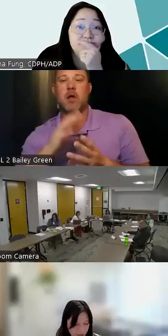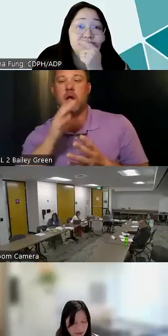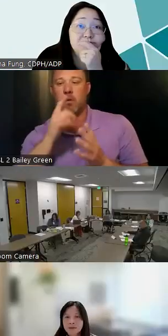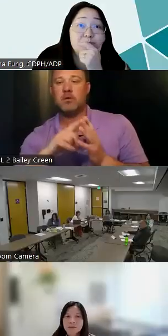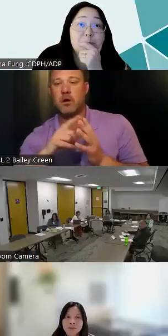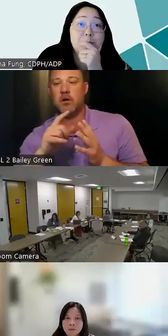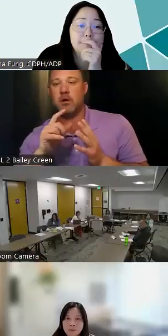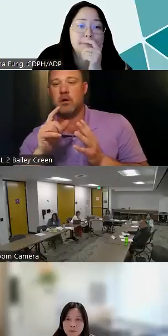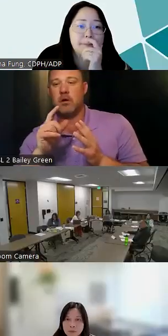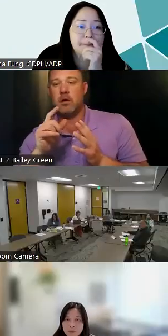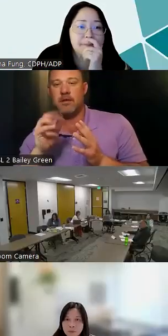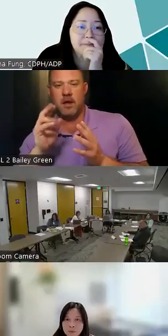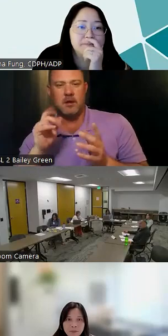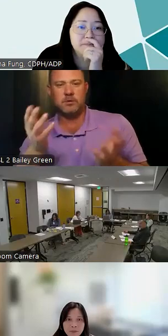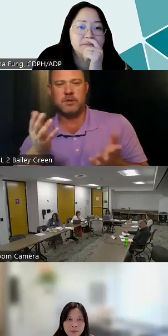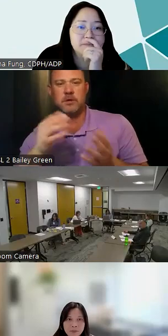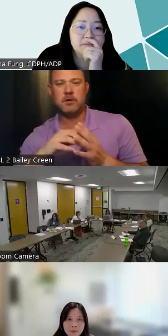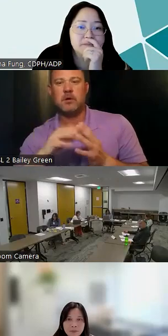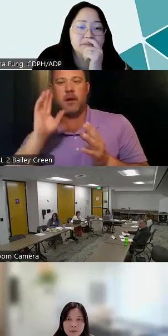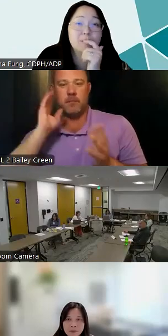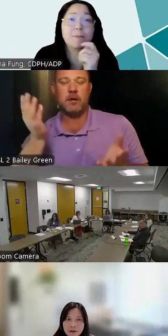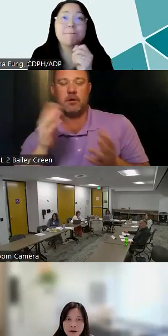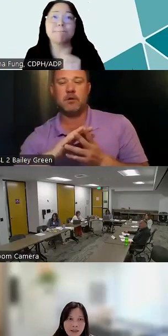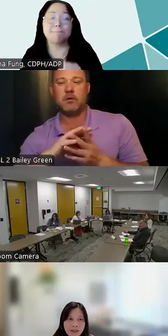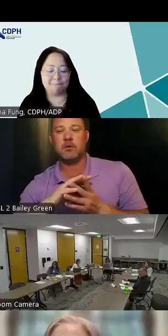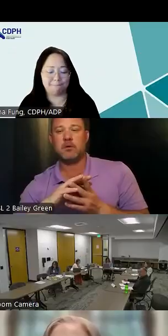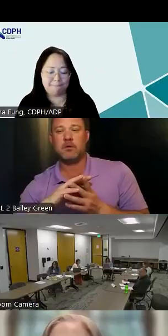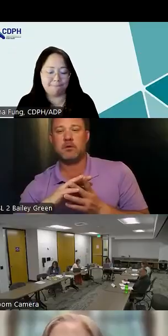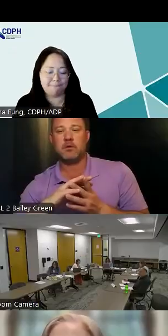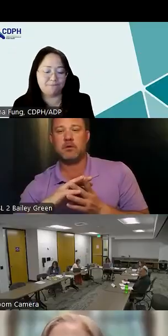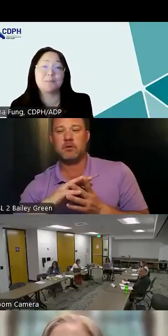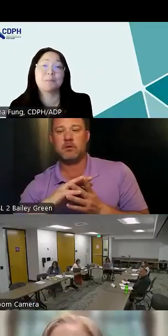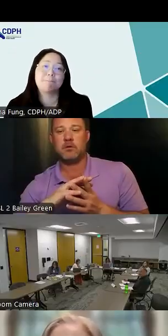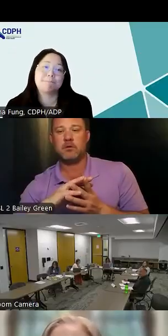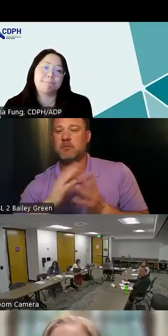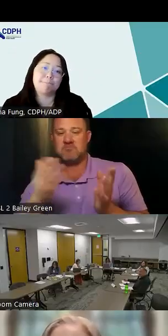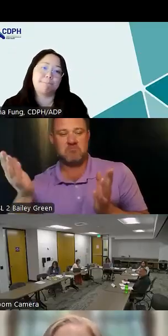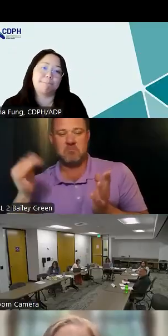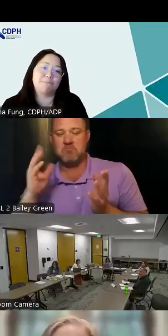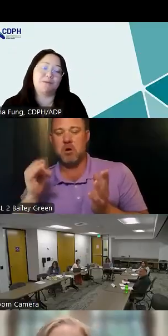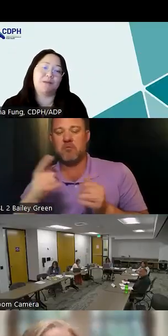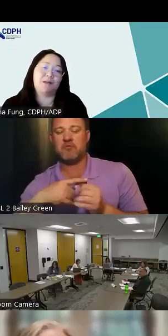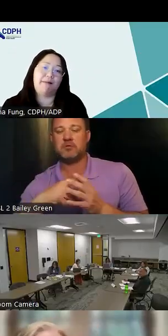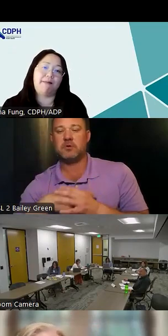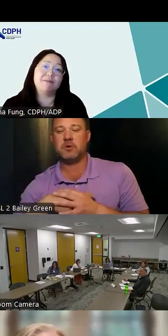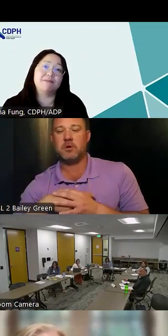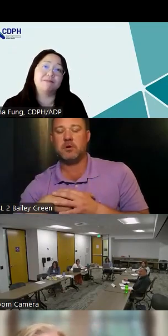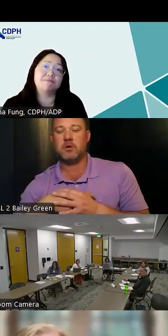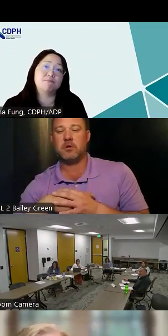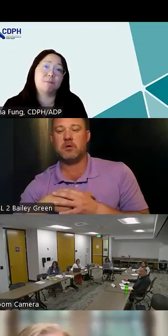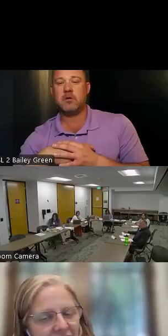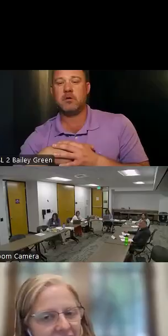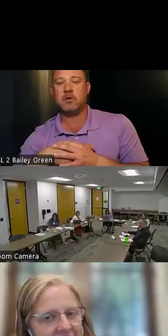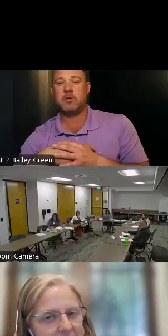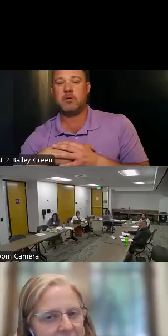do think Andrew's here. I'm here, Yeah, but great. happy to let Barbara go first. So I'm actually